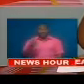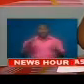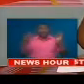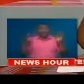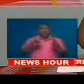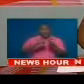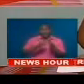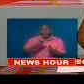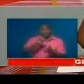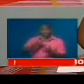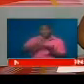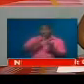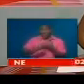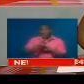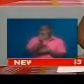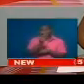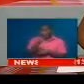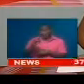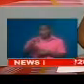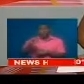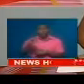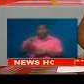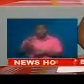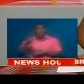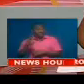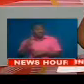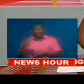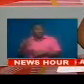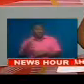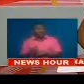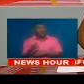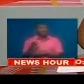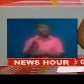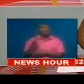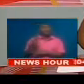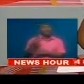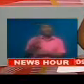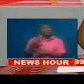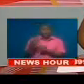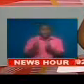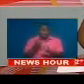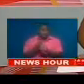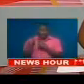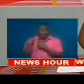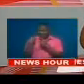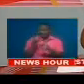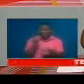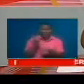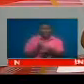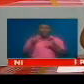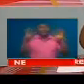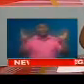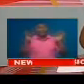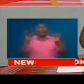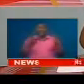to 21, 2016. This year's festival marks the fifth anniversary of Chale Wote's infusion of arts, music and dance